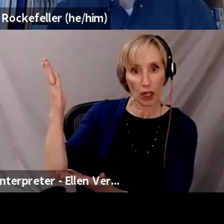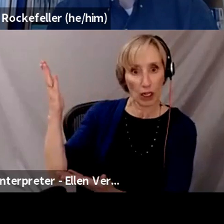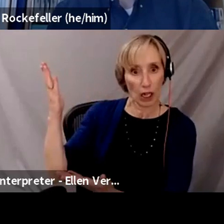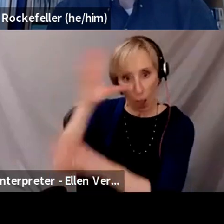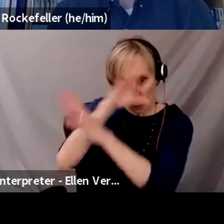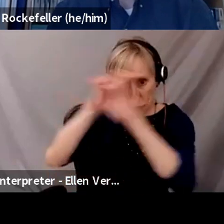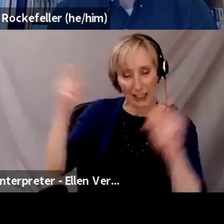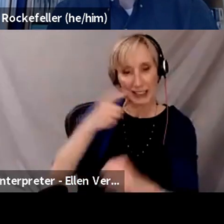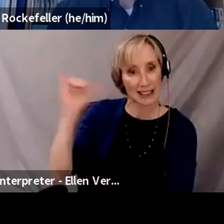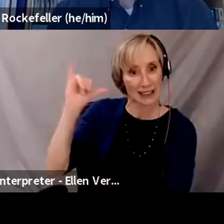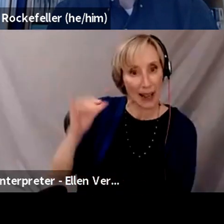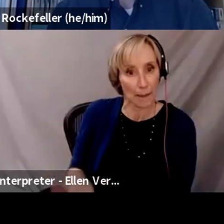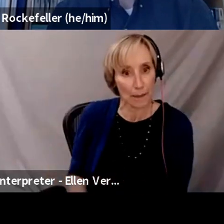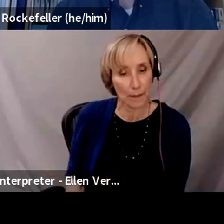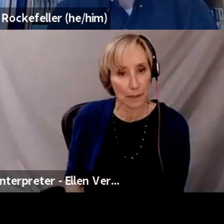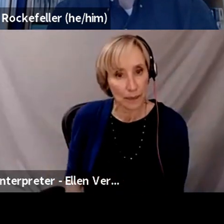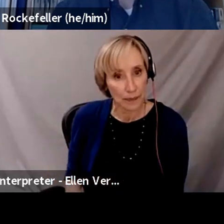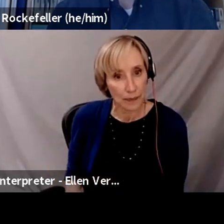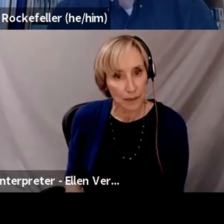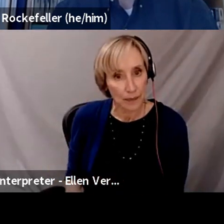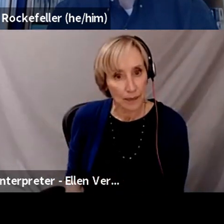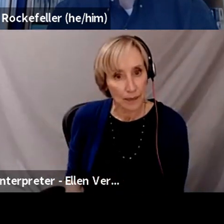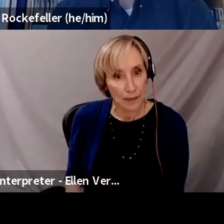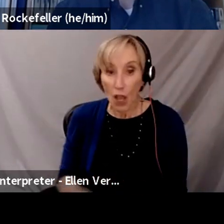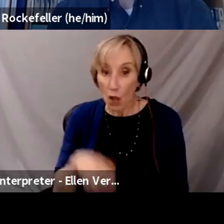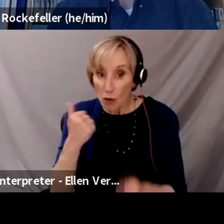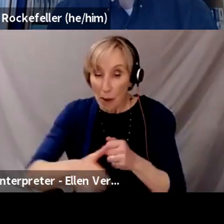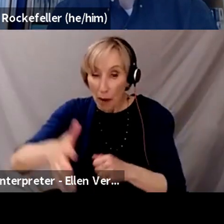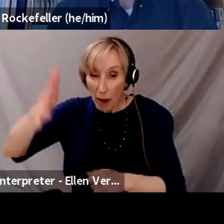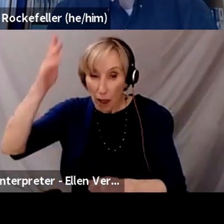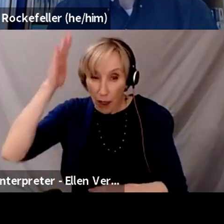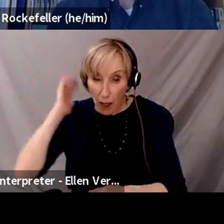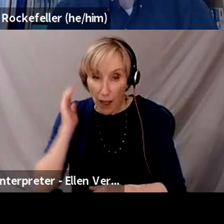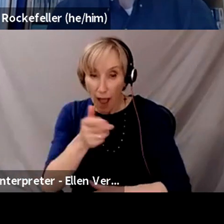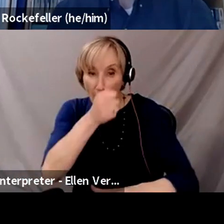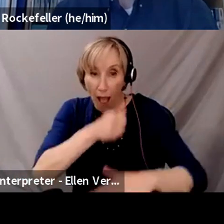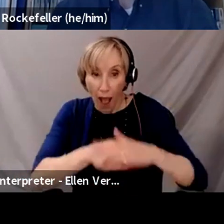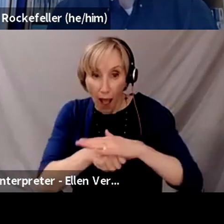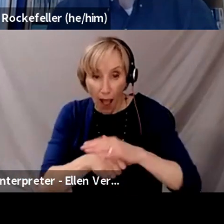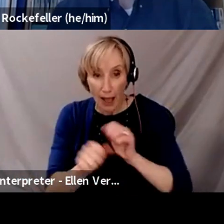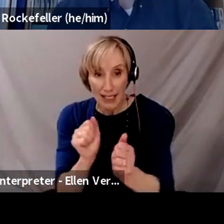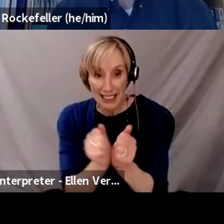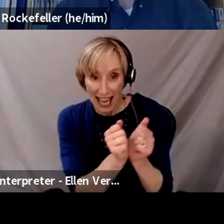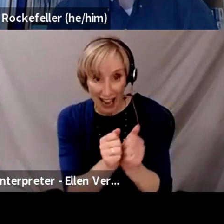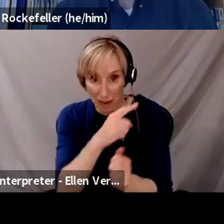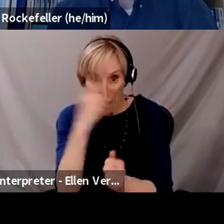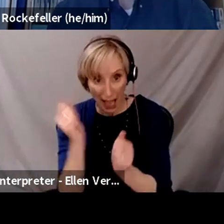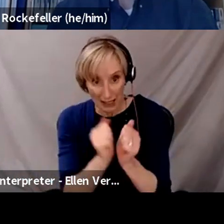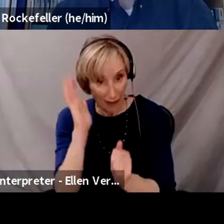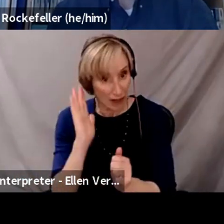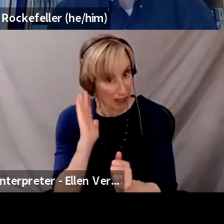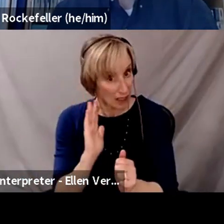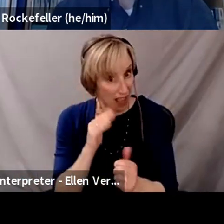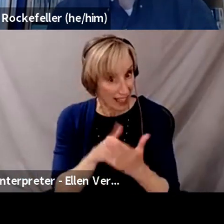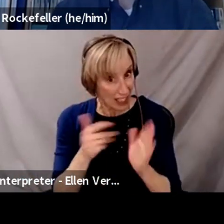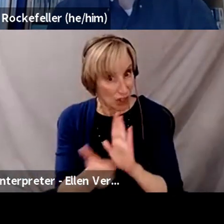actually illegal to harbor runaway slaves, right? It was against the law. And so I think when we think about that now, it's easy to be like, oh yeah,